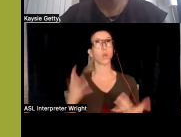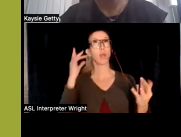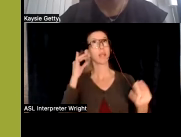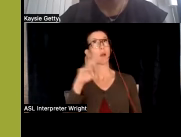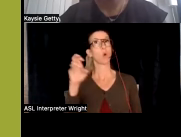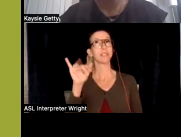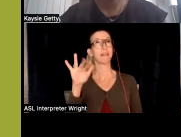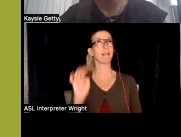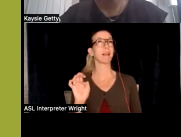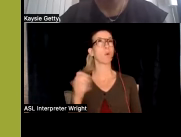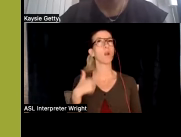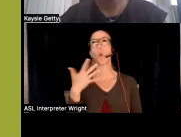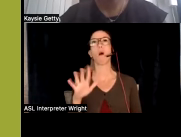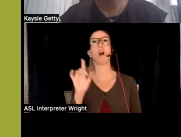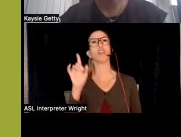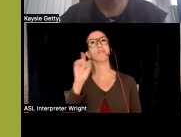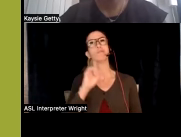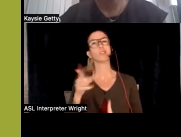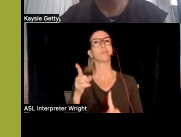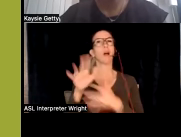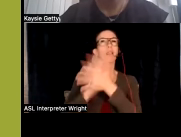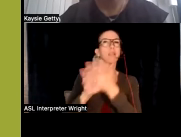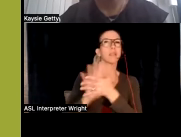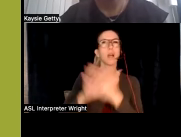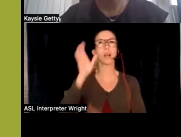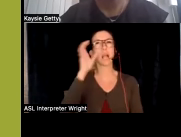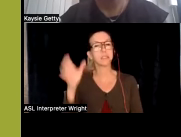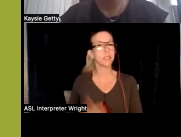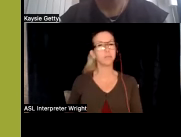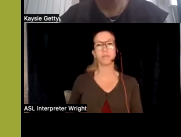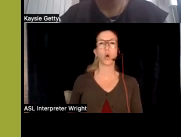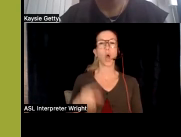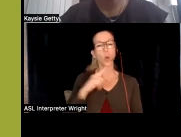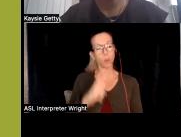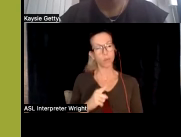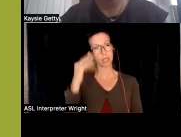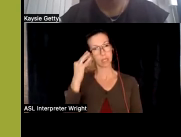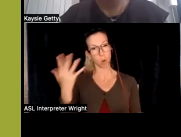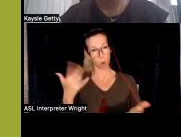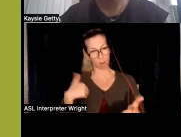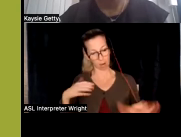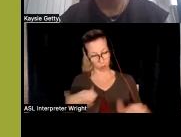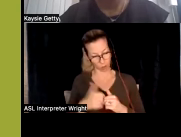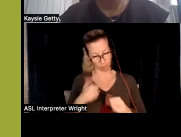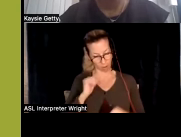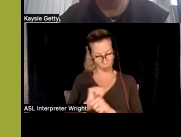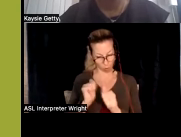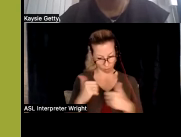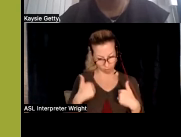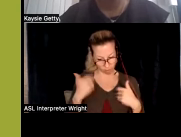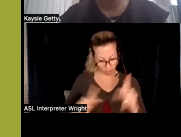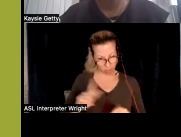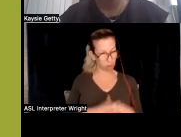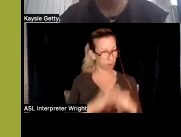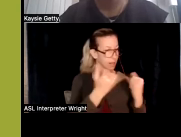an abstract concept. We really want you to think about, so what am I doing in my work with young people, either in individual ways or with groups of young people,